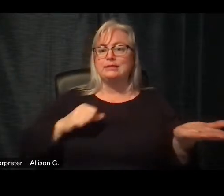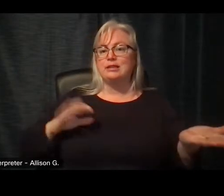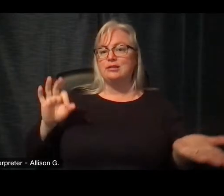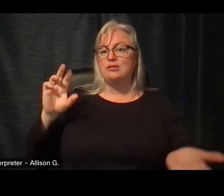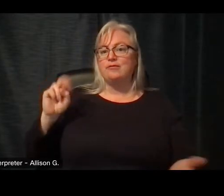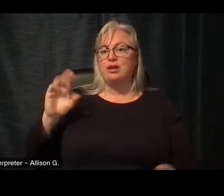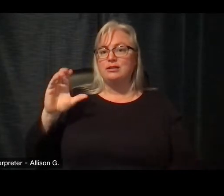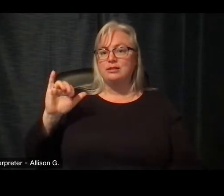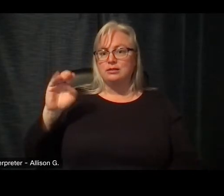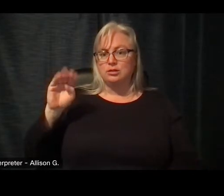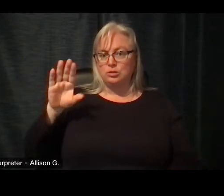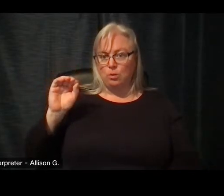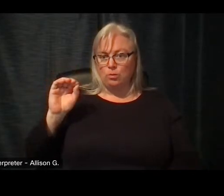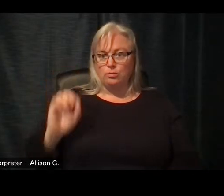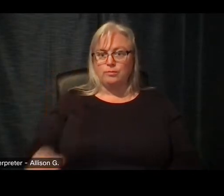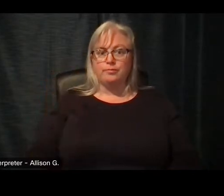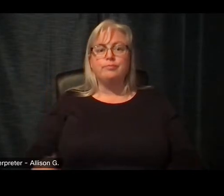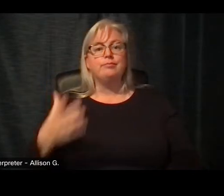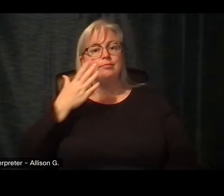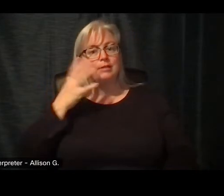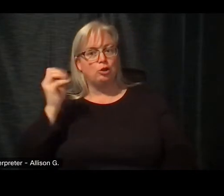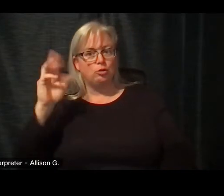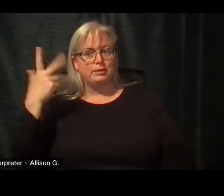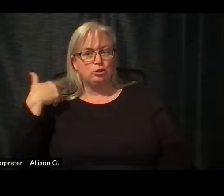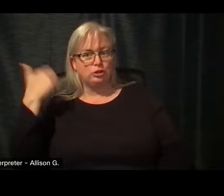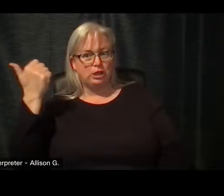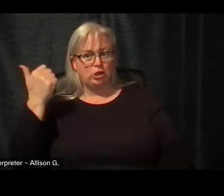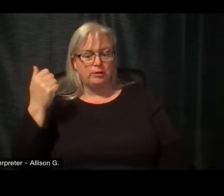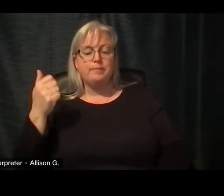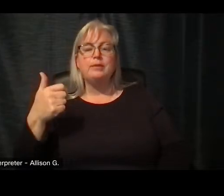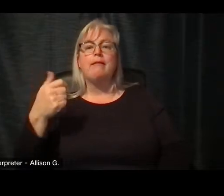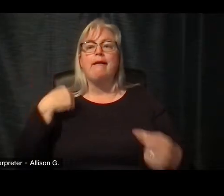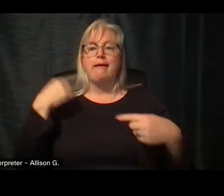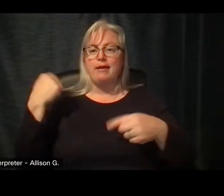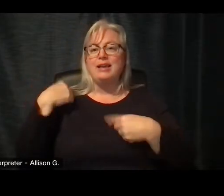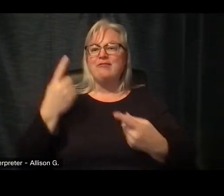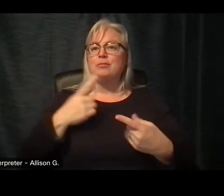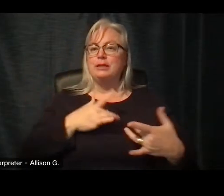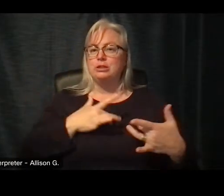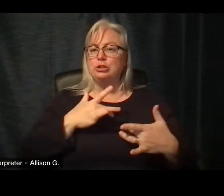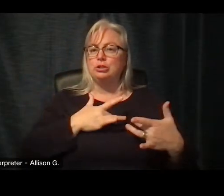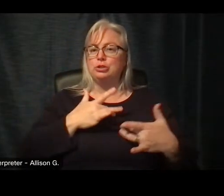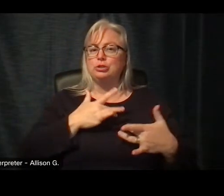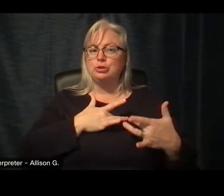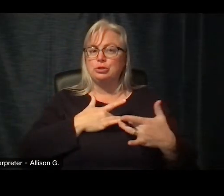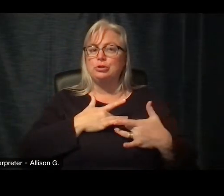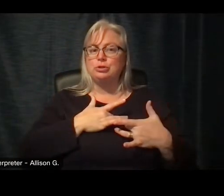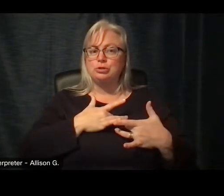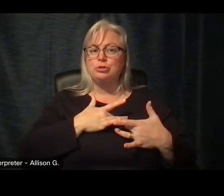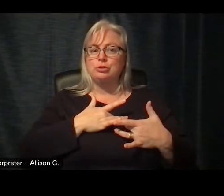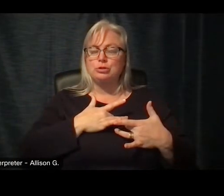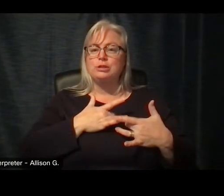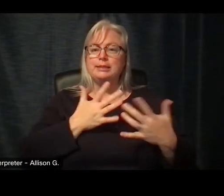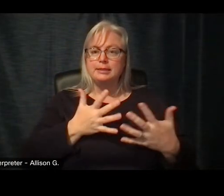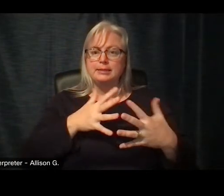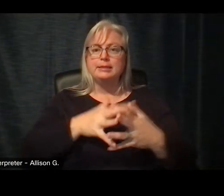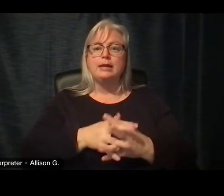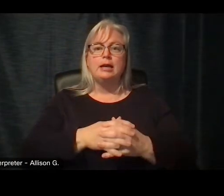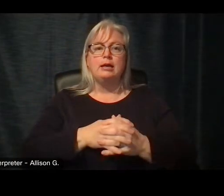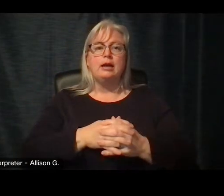Francisco. Thank you, Mr. Chair. I have been concerned